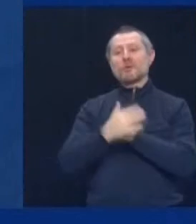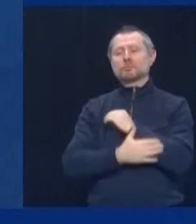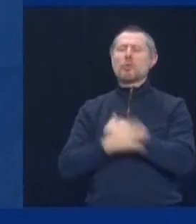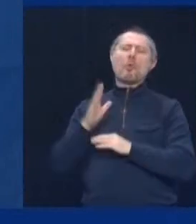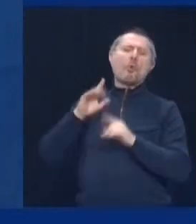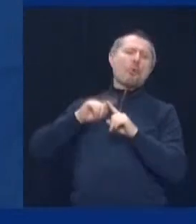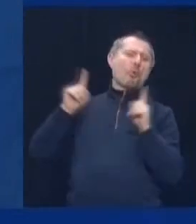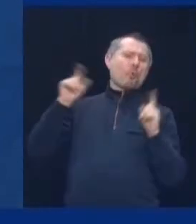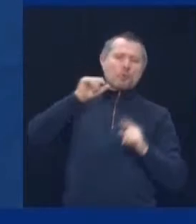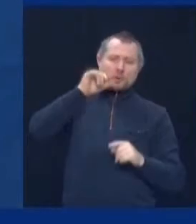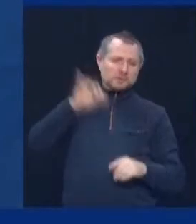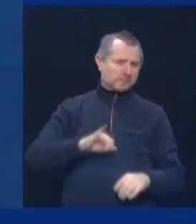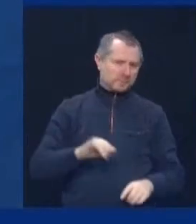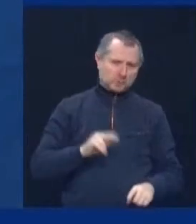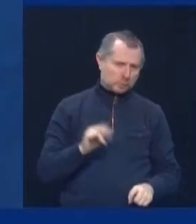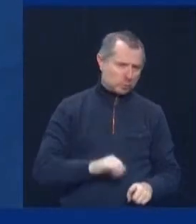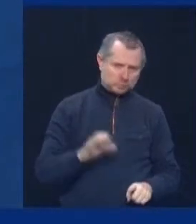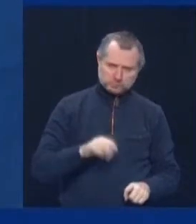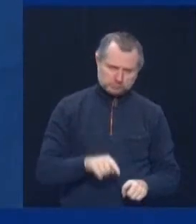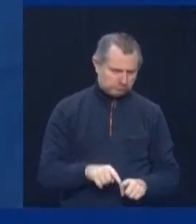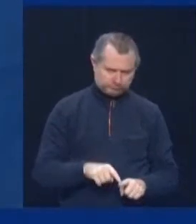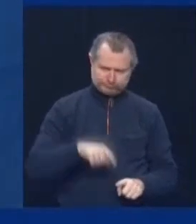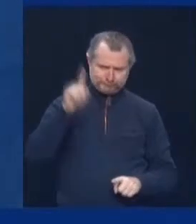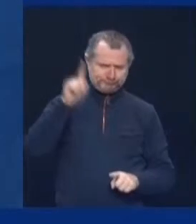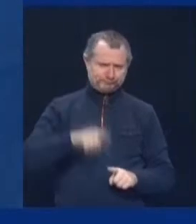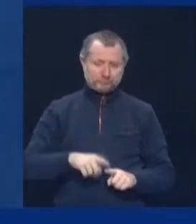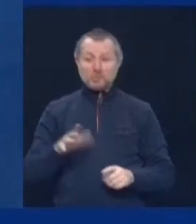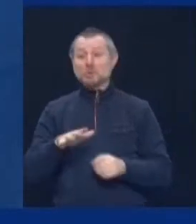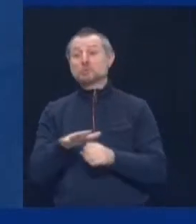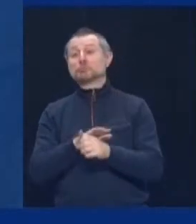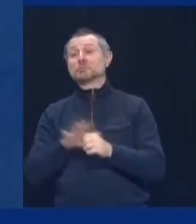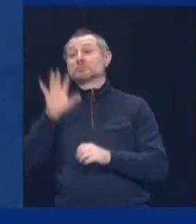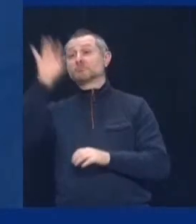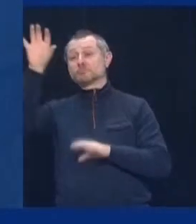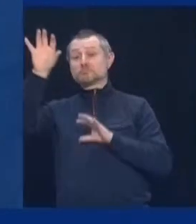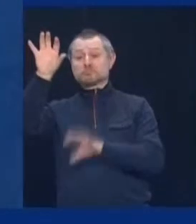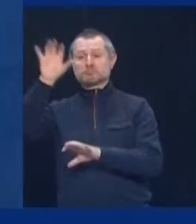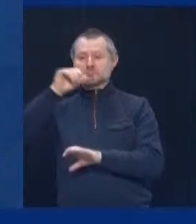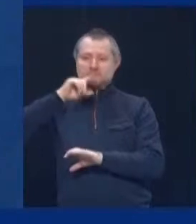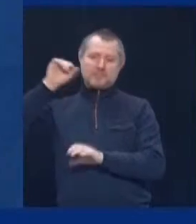So the regionalization makes sense.